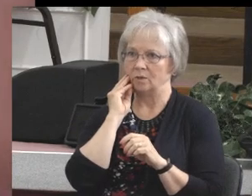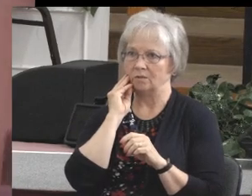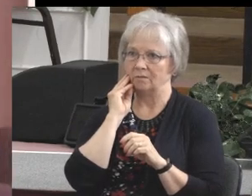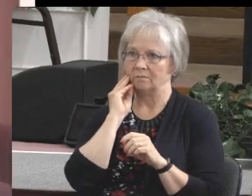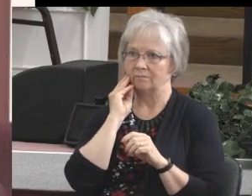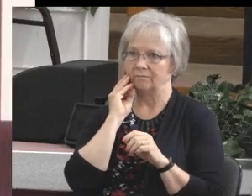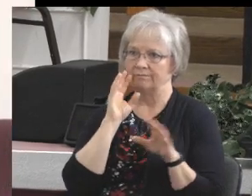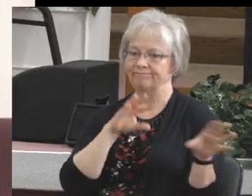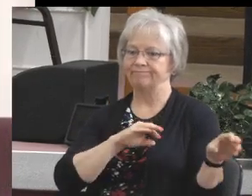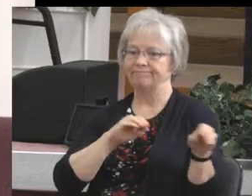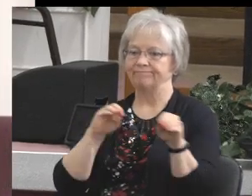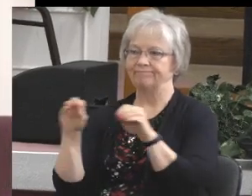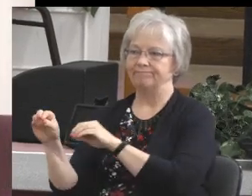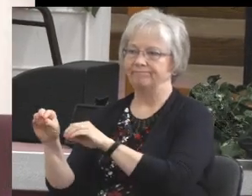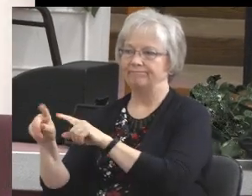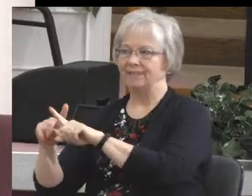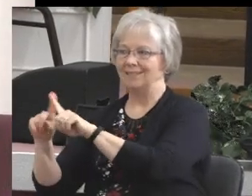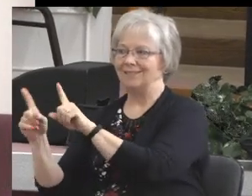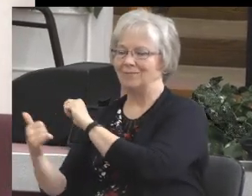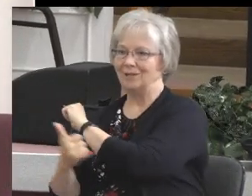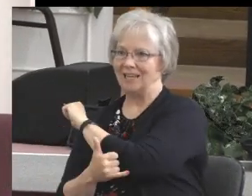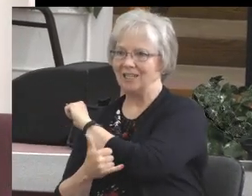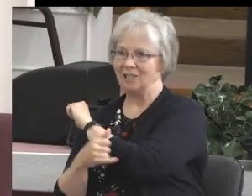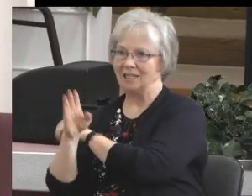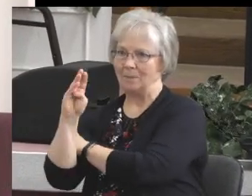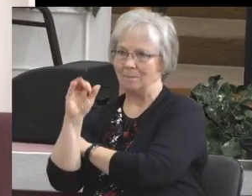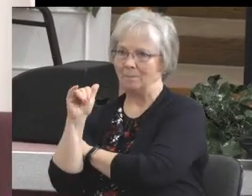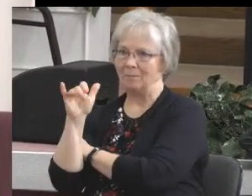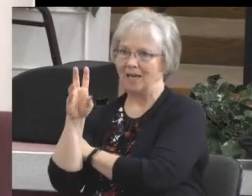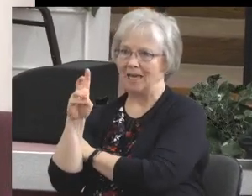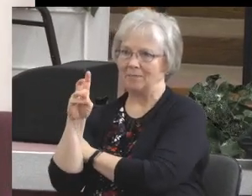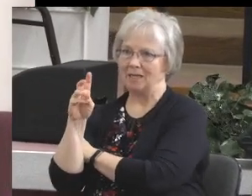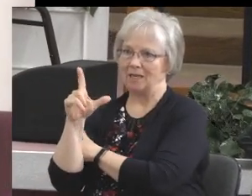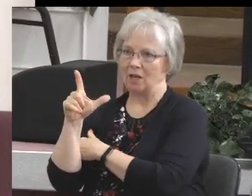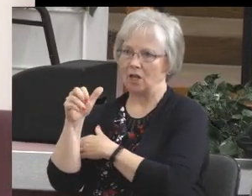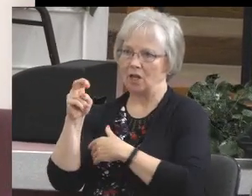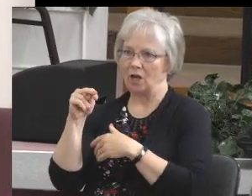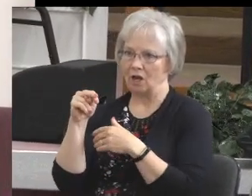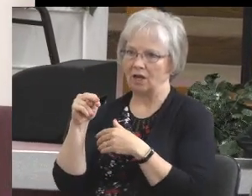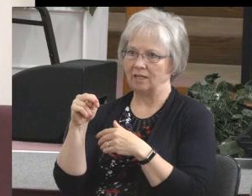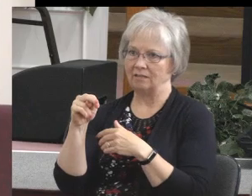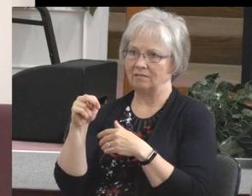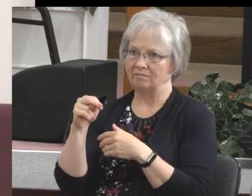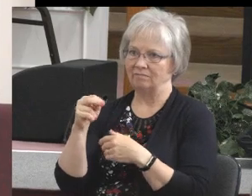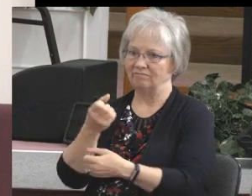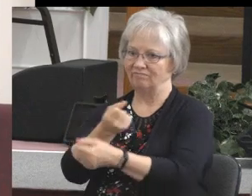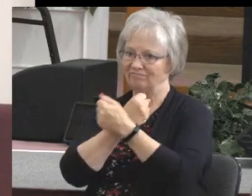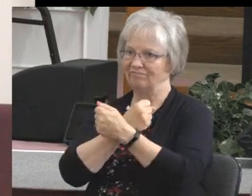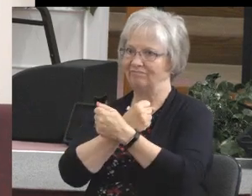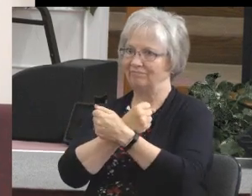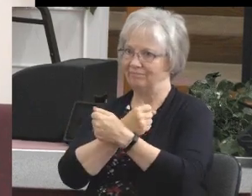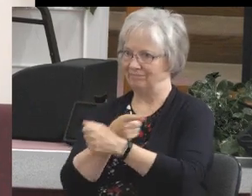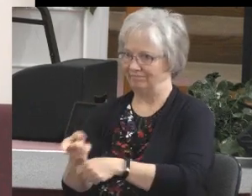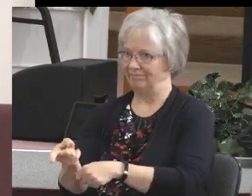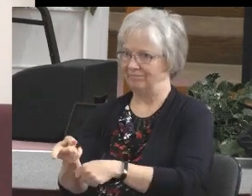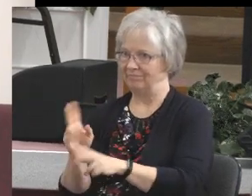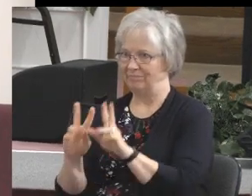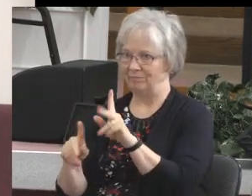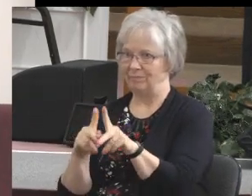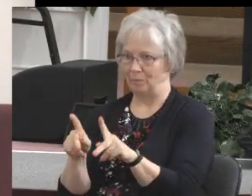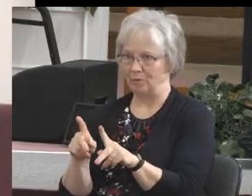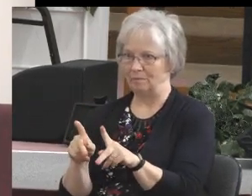transported to a different nation. As Babylon came in and took control, they exported people. These